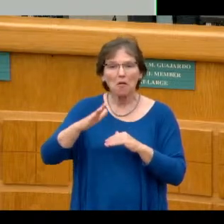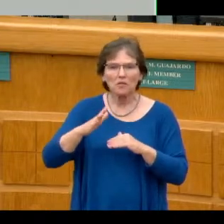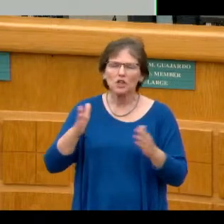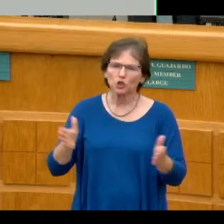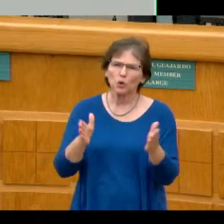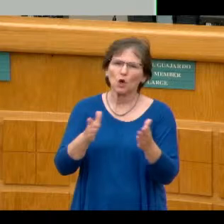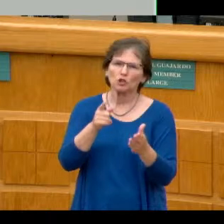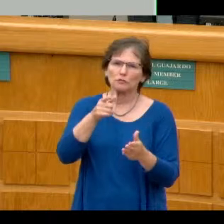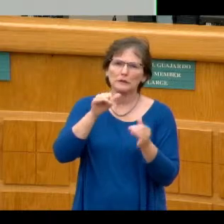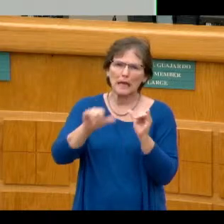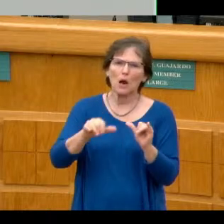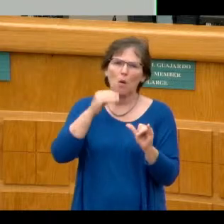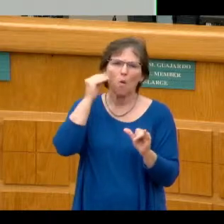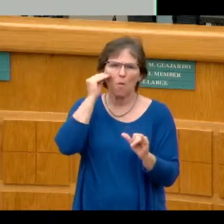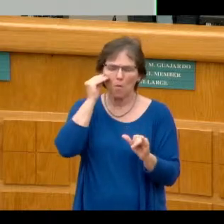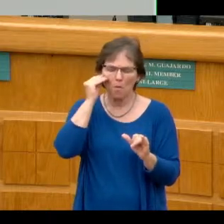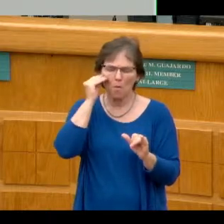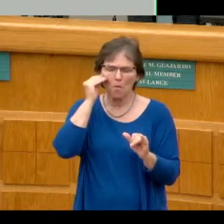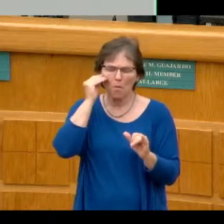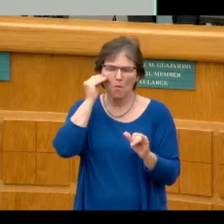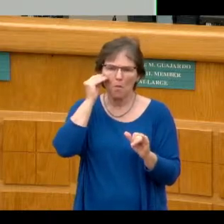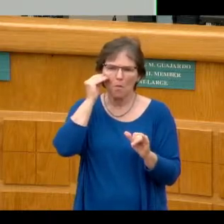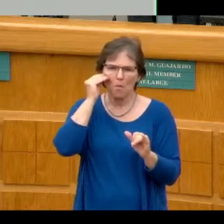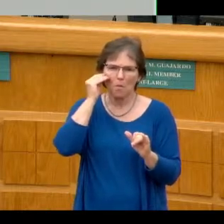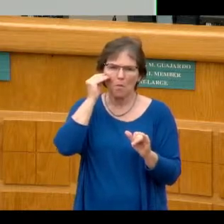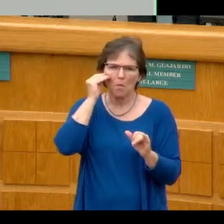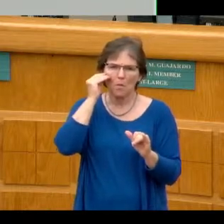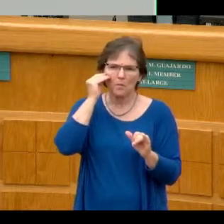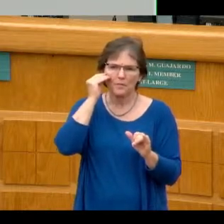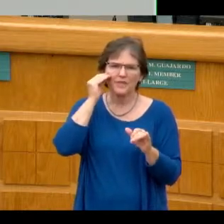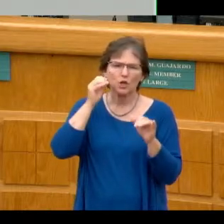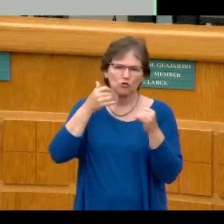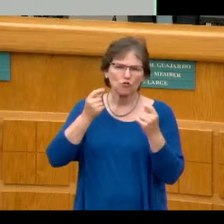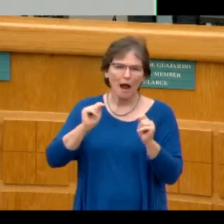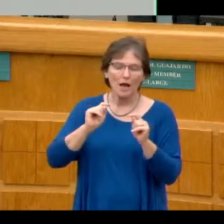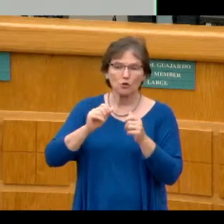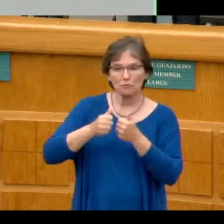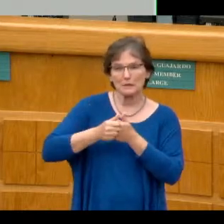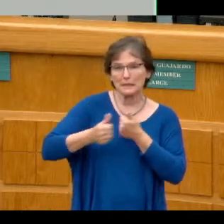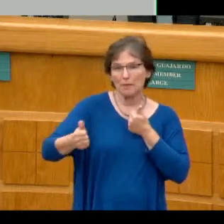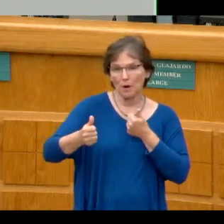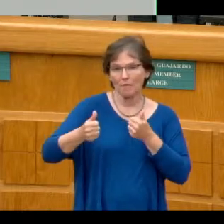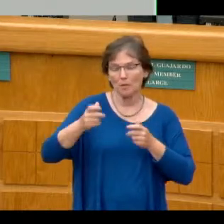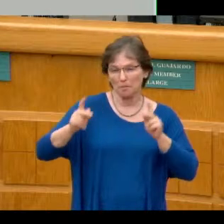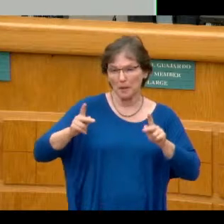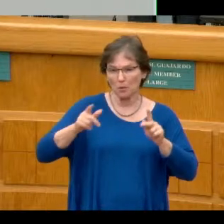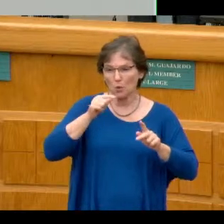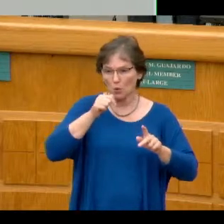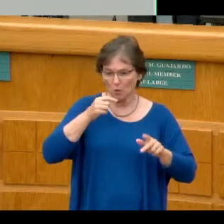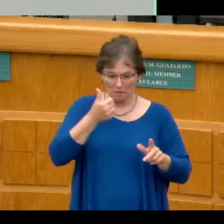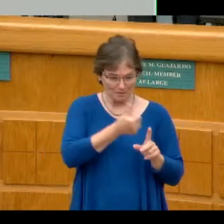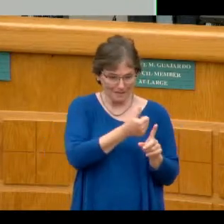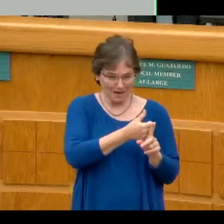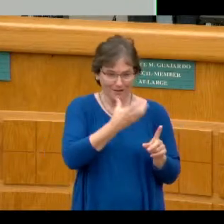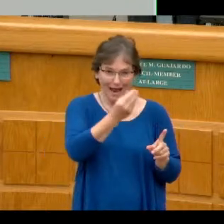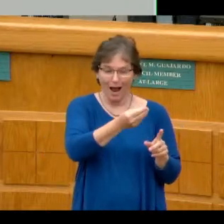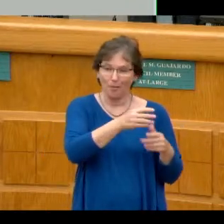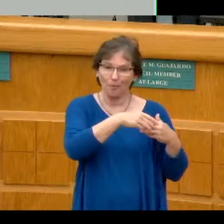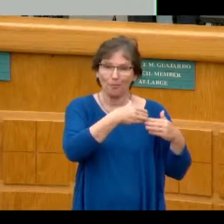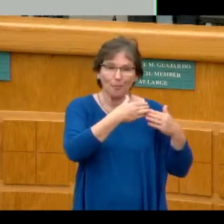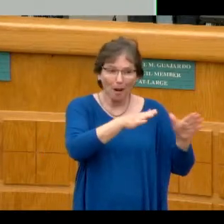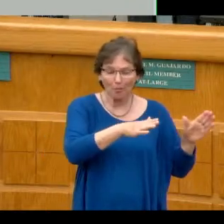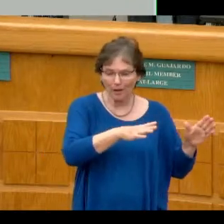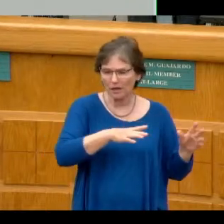happened before and the outcomes, and we pay attention to that when making new decisions moving forward. There's been